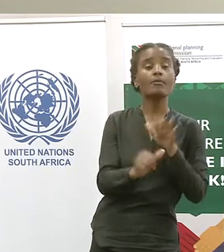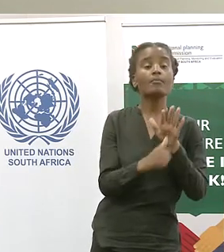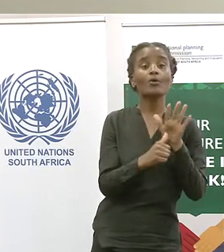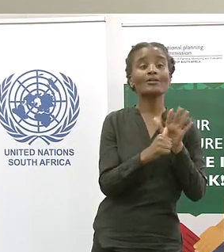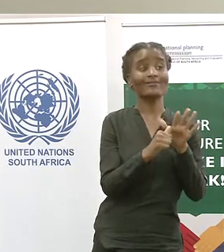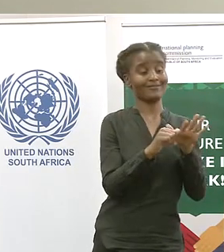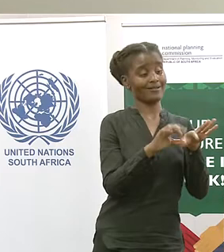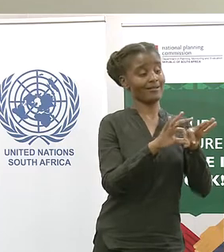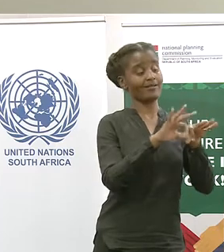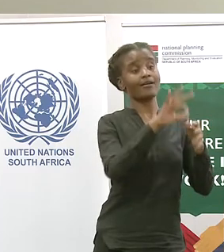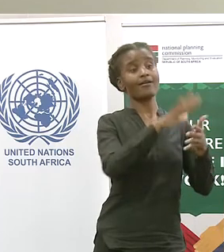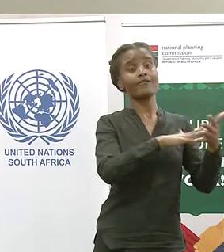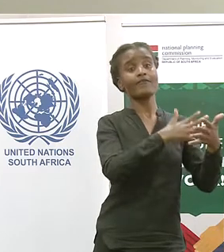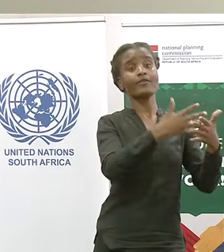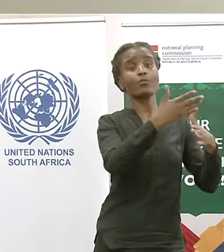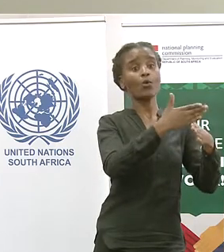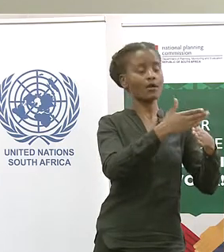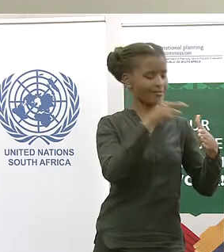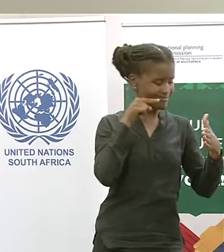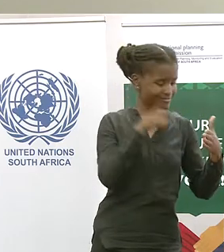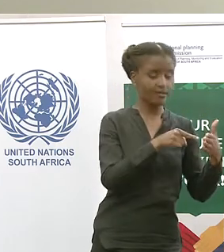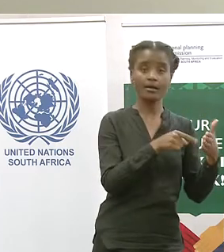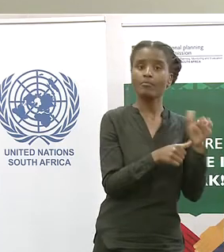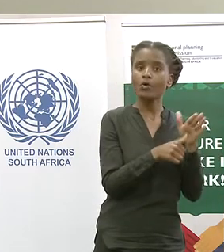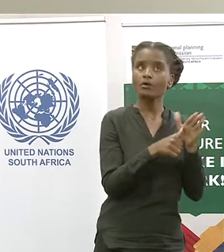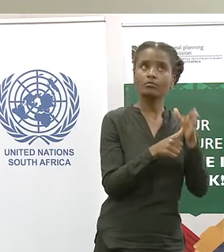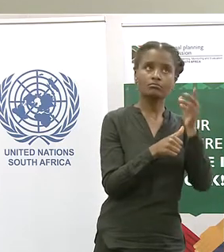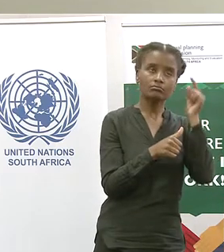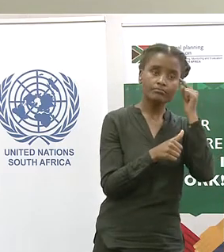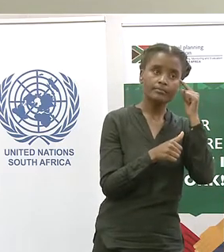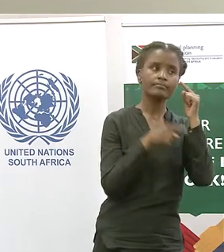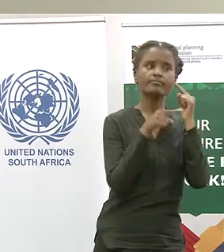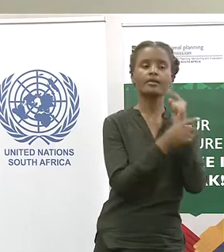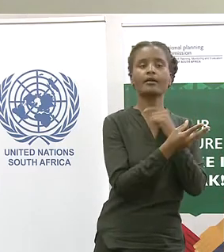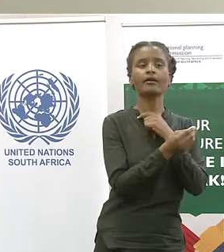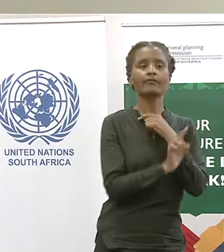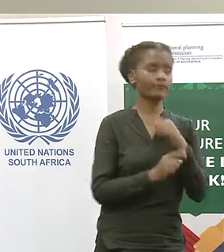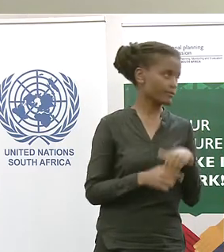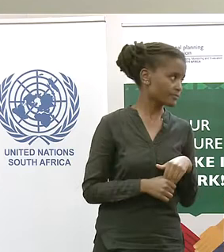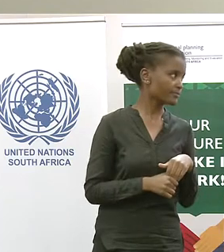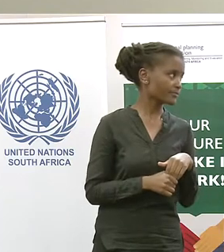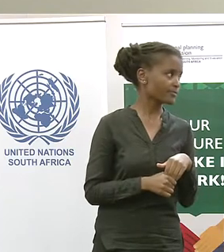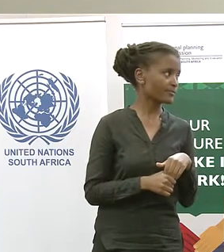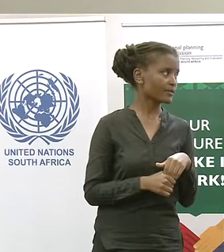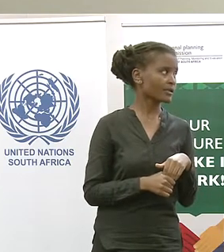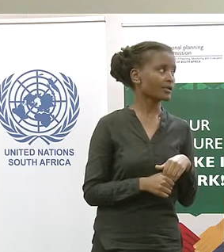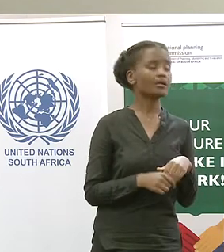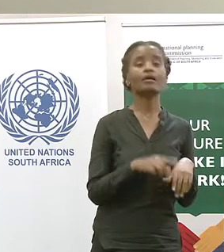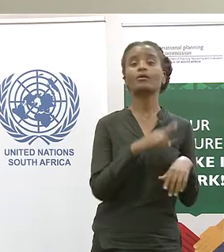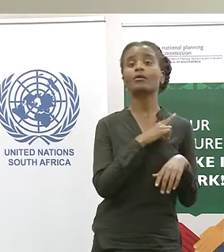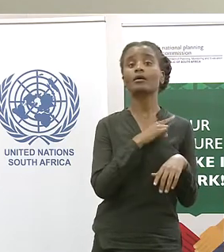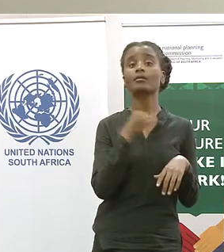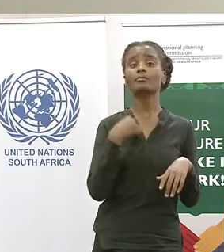that's all that you can latch on in generations to come. I've been involved in